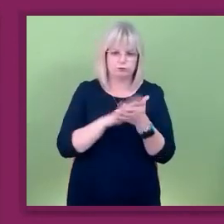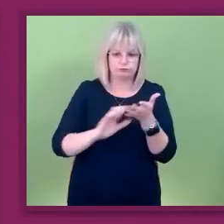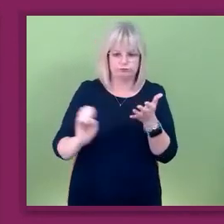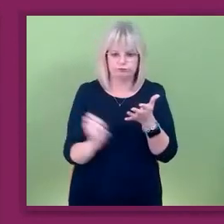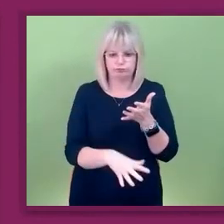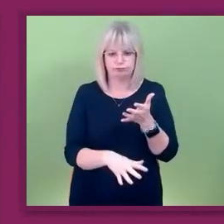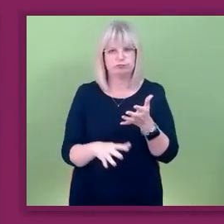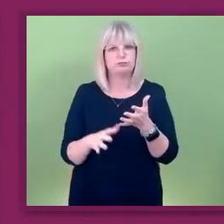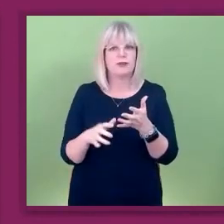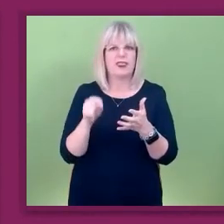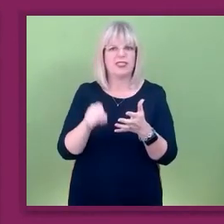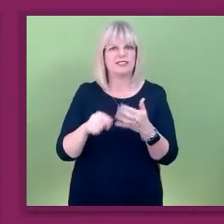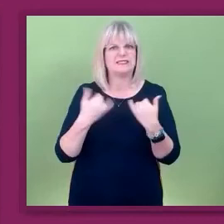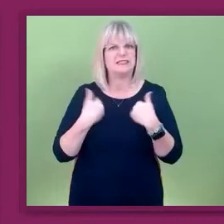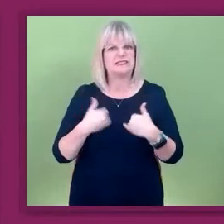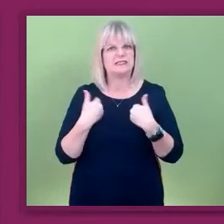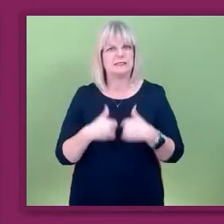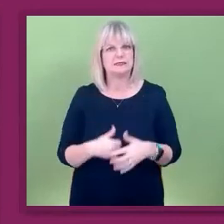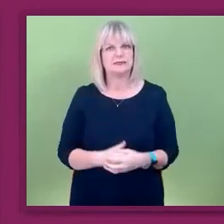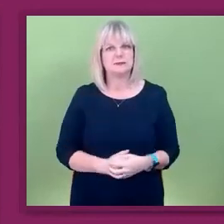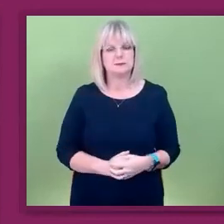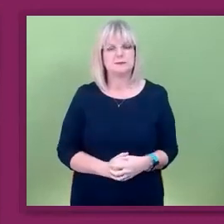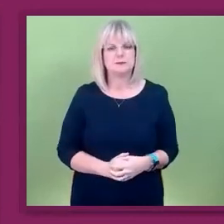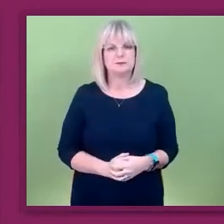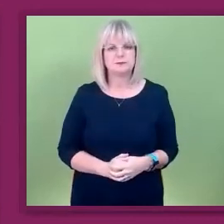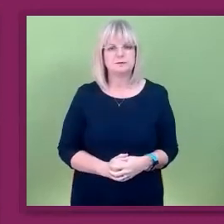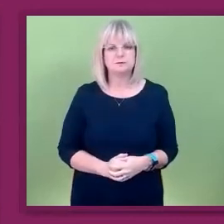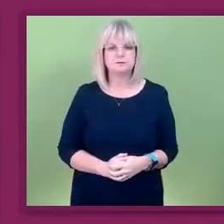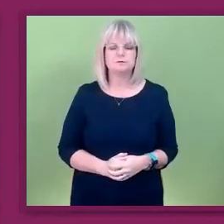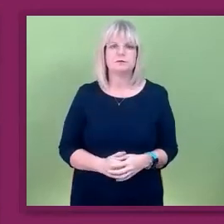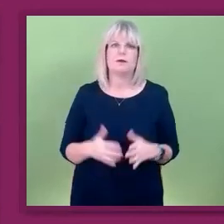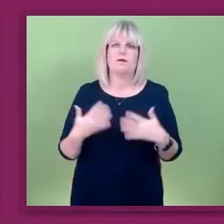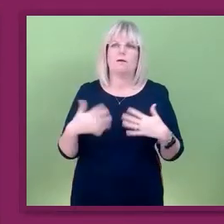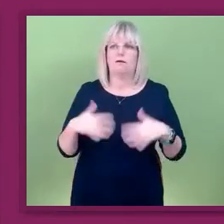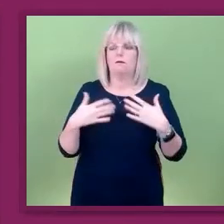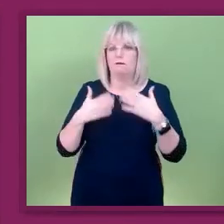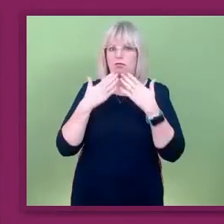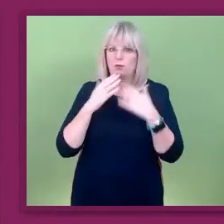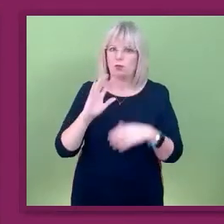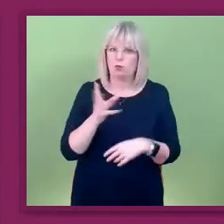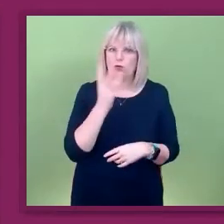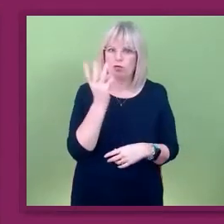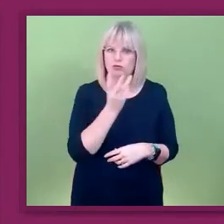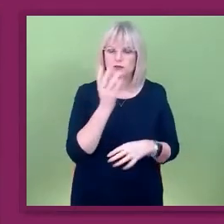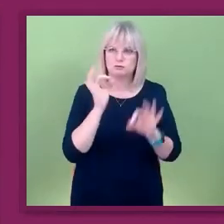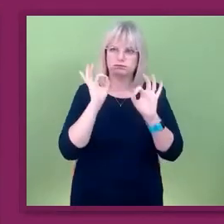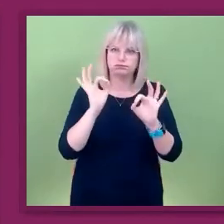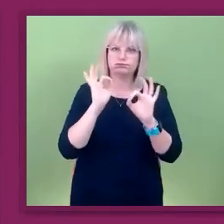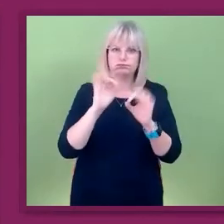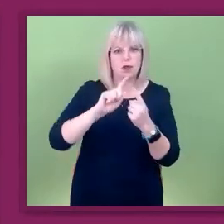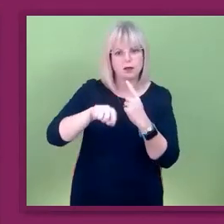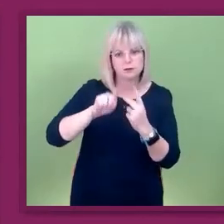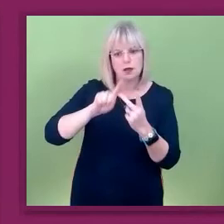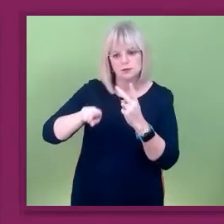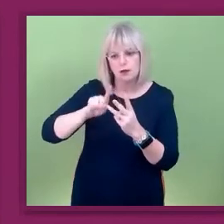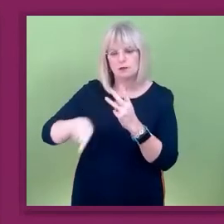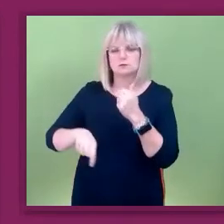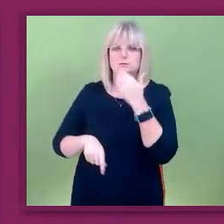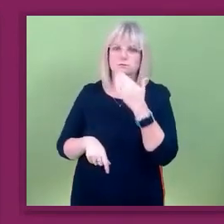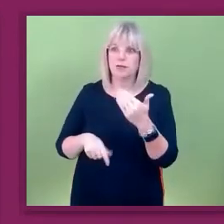Thank you. So thank you, all three of you. Really, really, really great answers to that question. And thank you to the attendee who posted